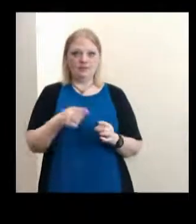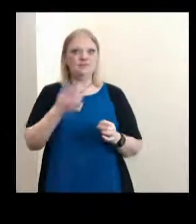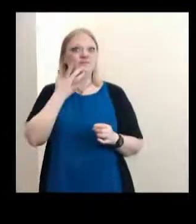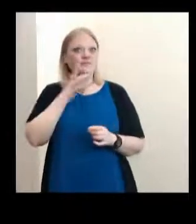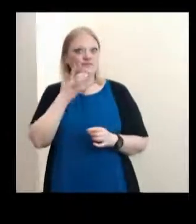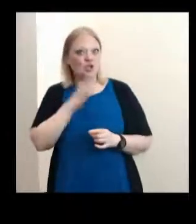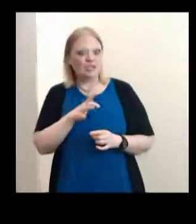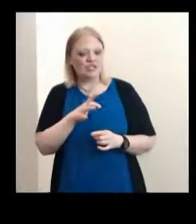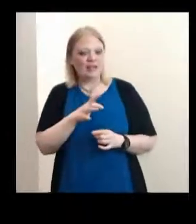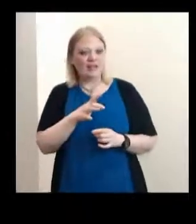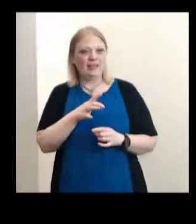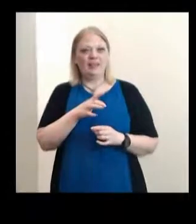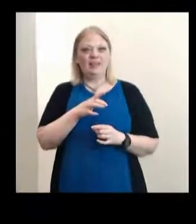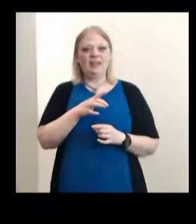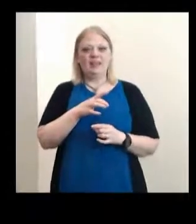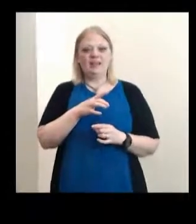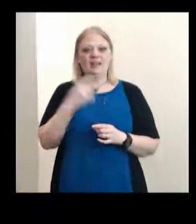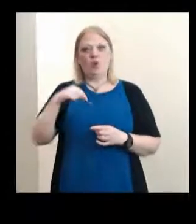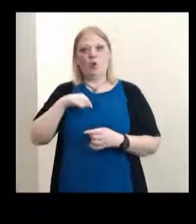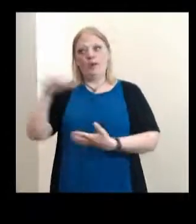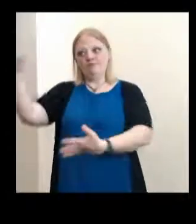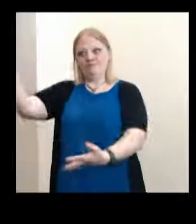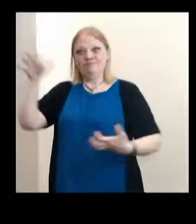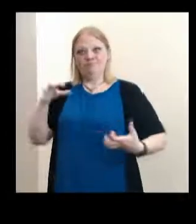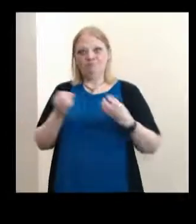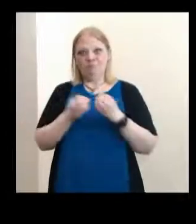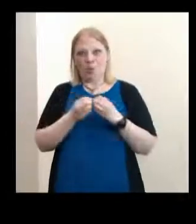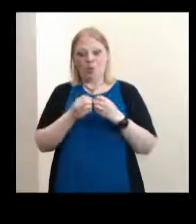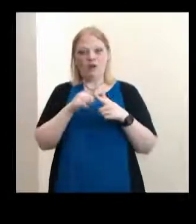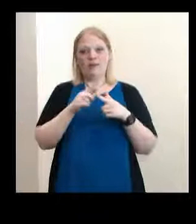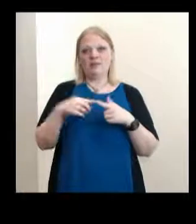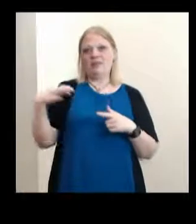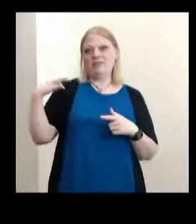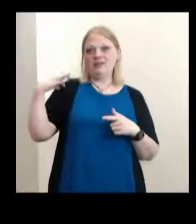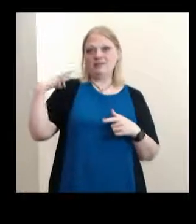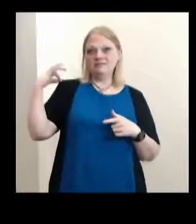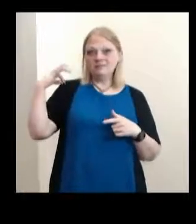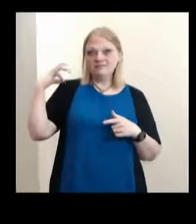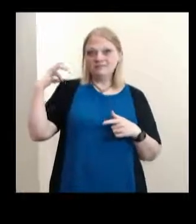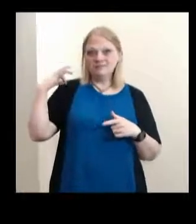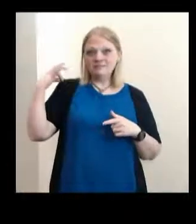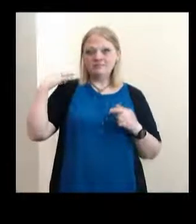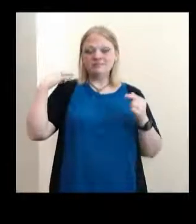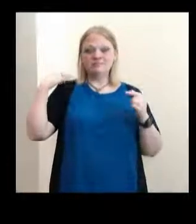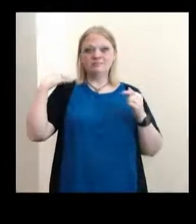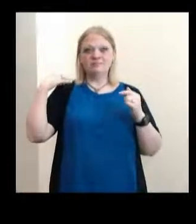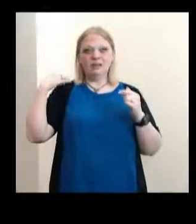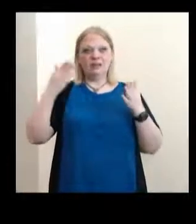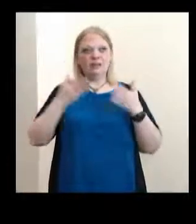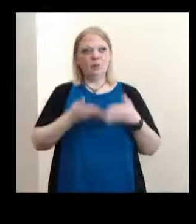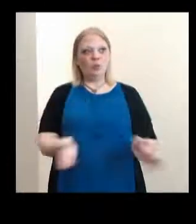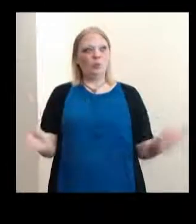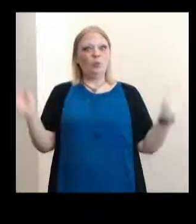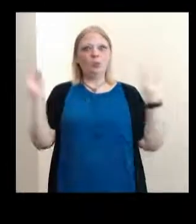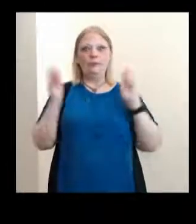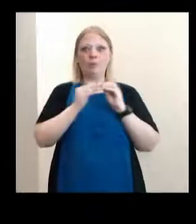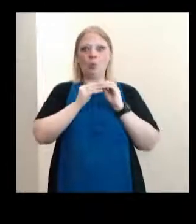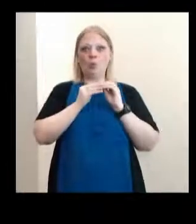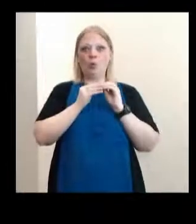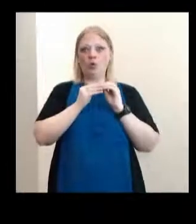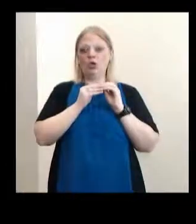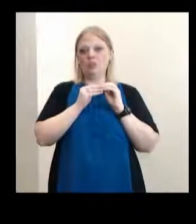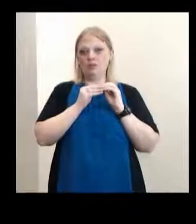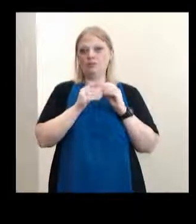fortunately, as we're receiving more vaccine, the eligibility is opening up. So more Erie County residents are going to be eligible to